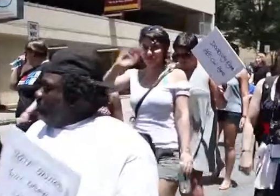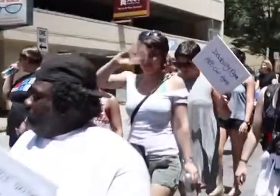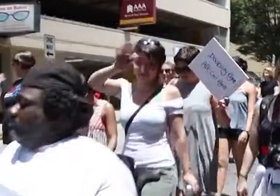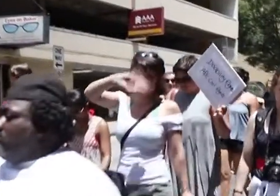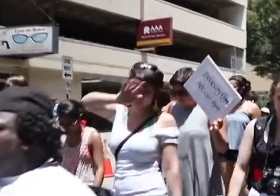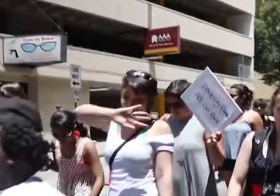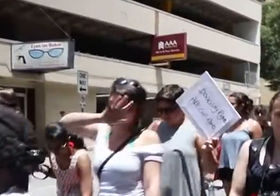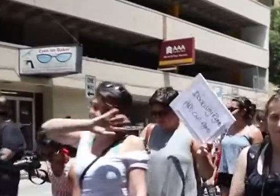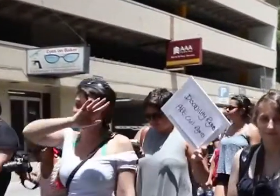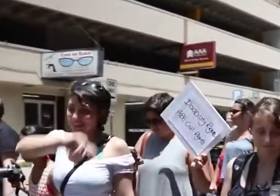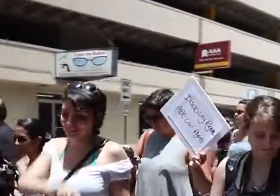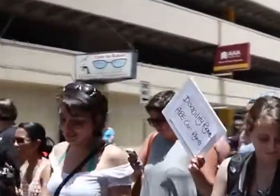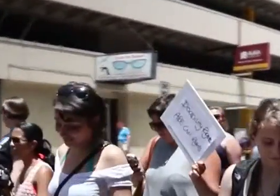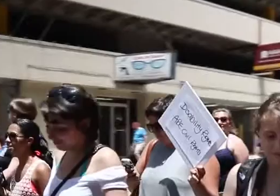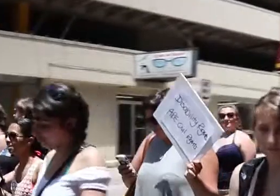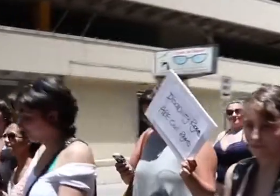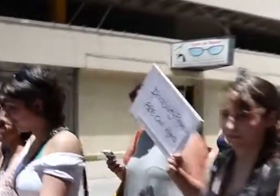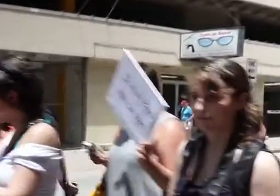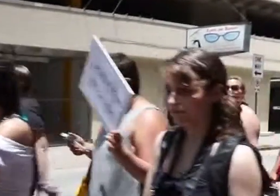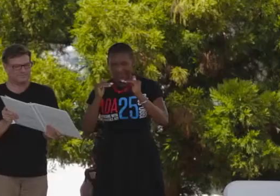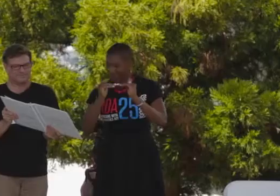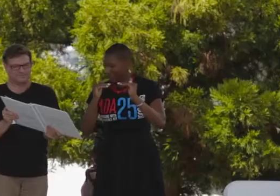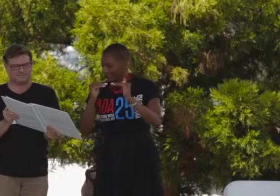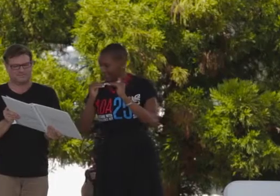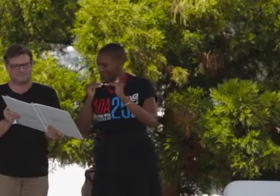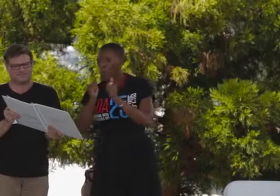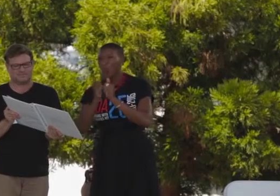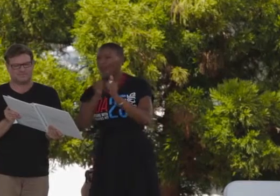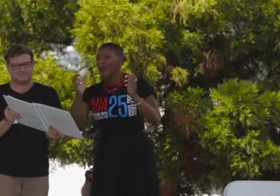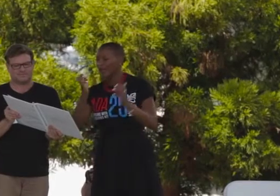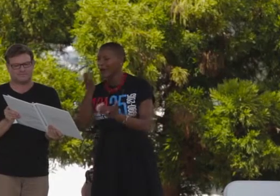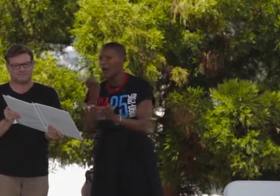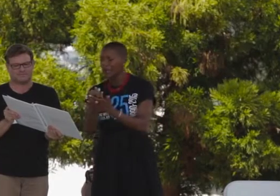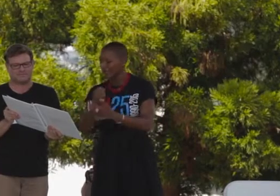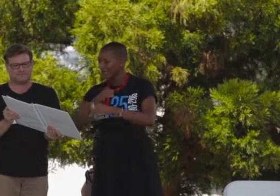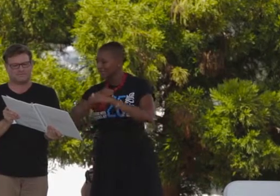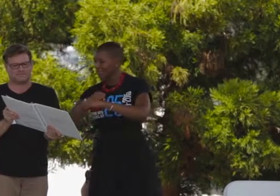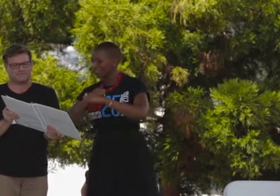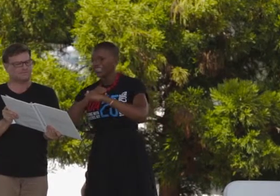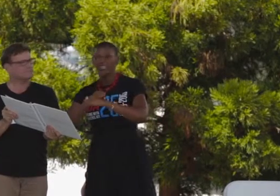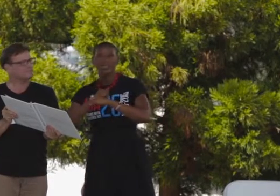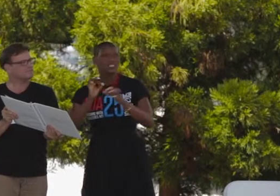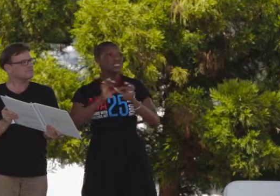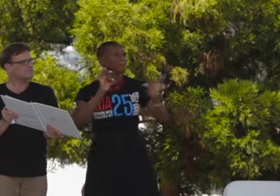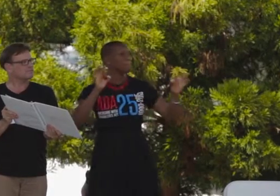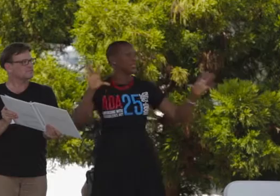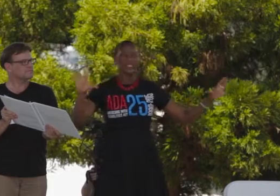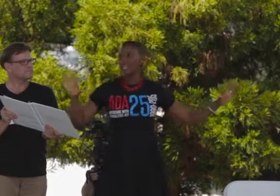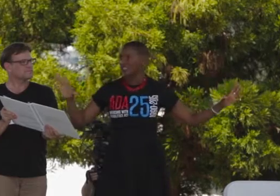would enjoy our own self-determination. Social justice without economic